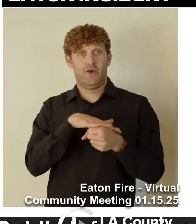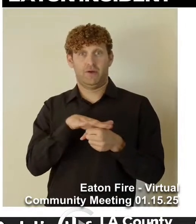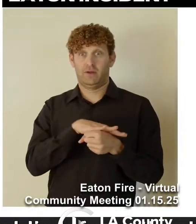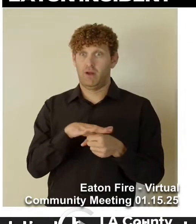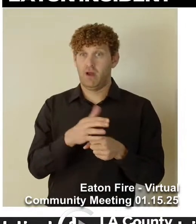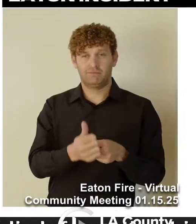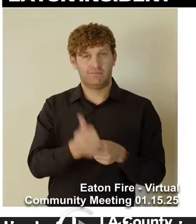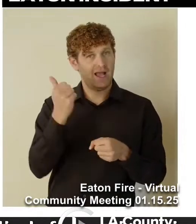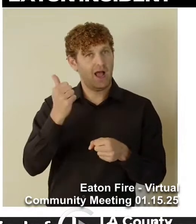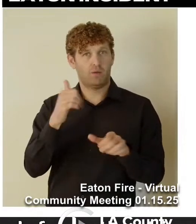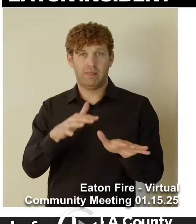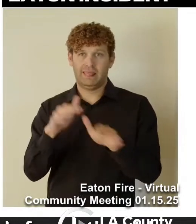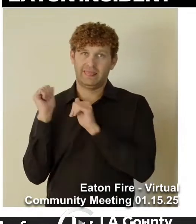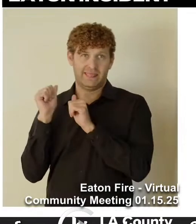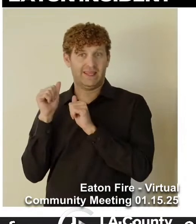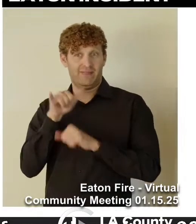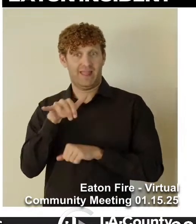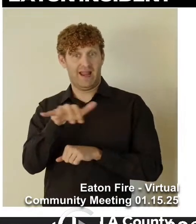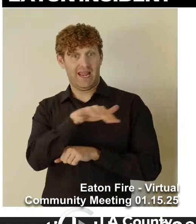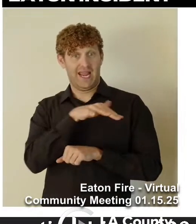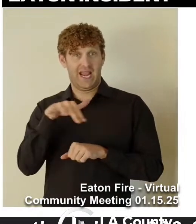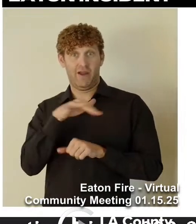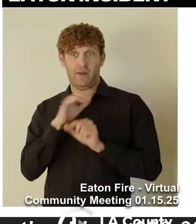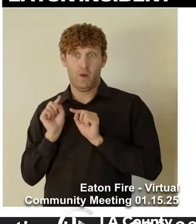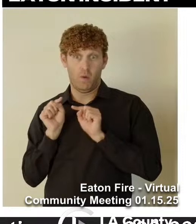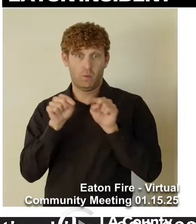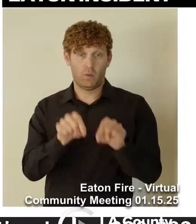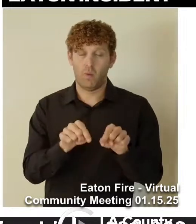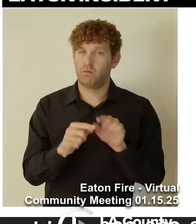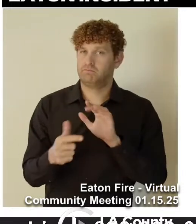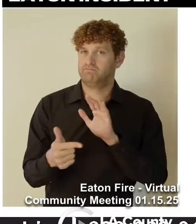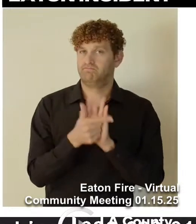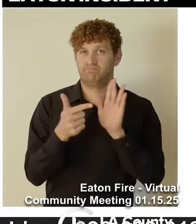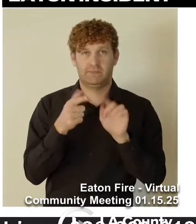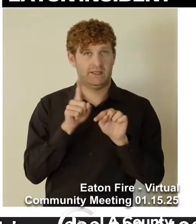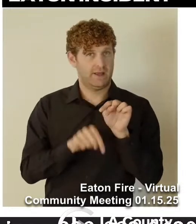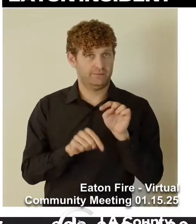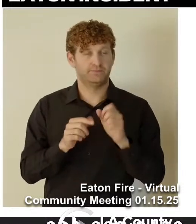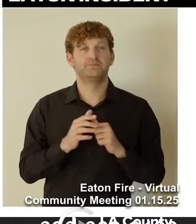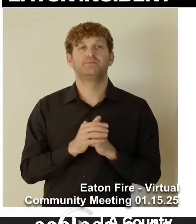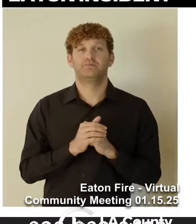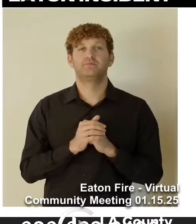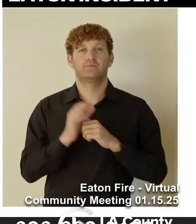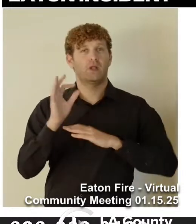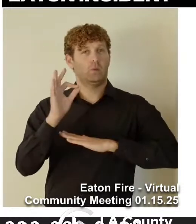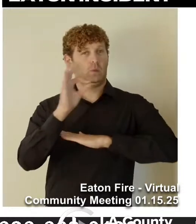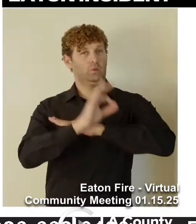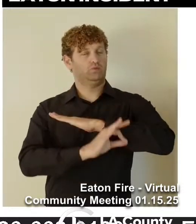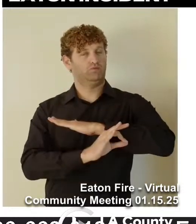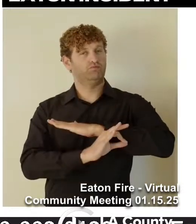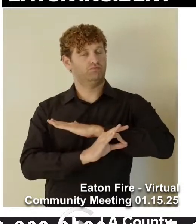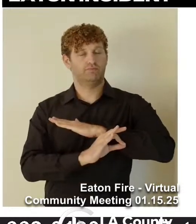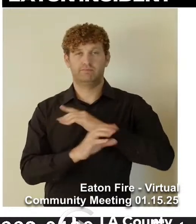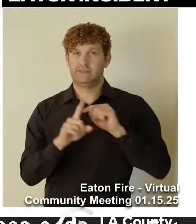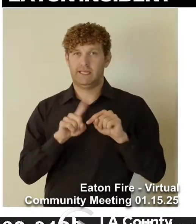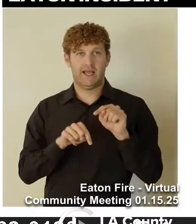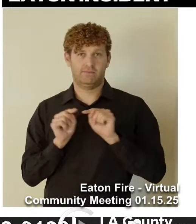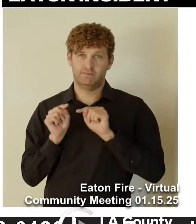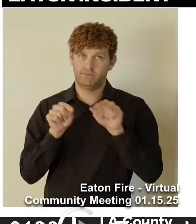Altadena. Again, that's 6 p.m. to 6 a.m. curfew for the affected areas,